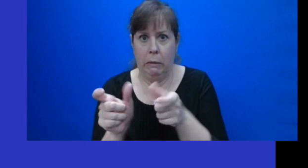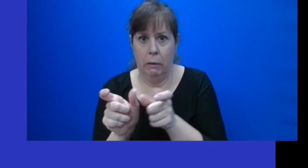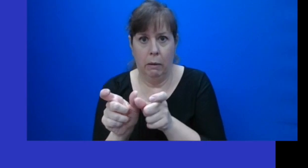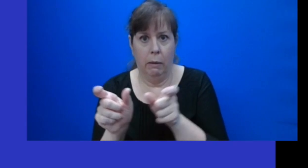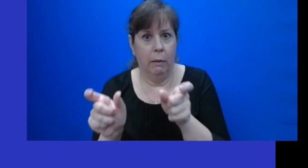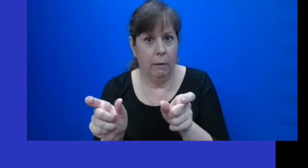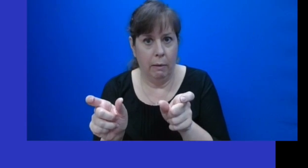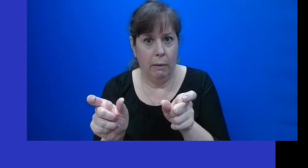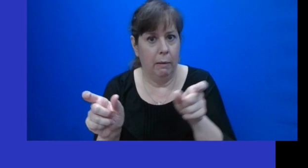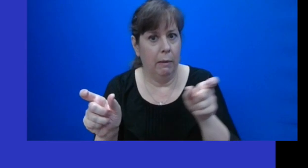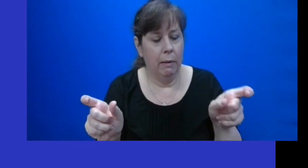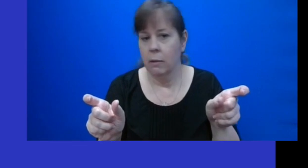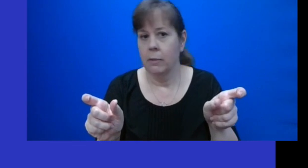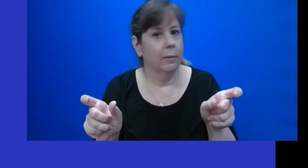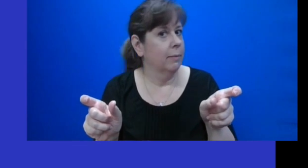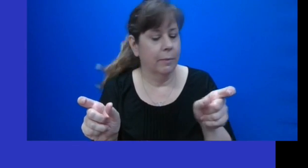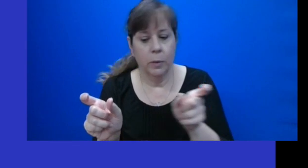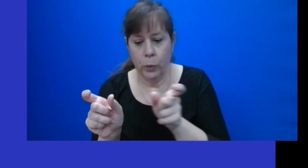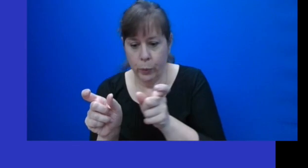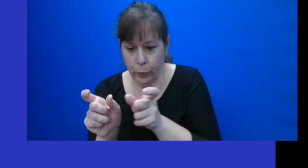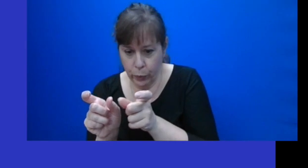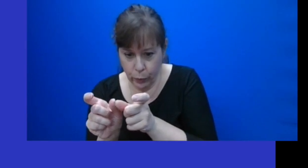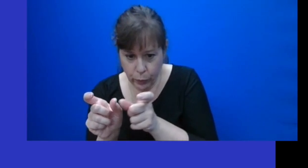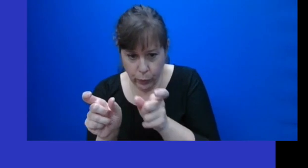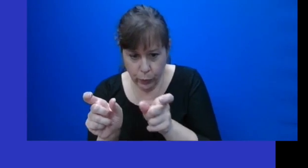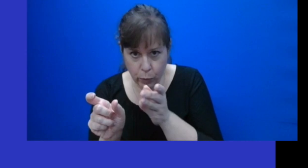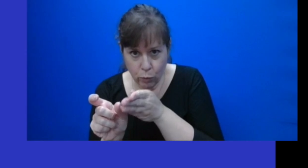of each square are touching.